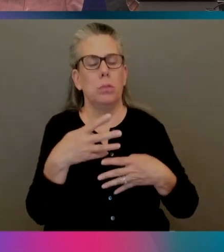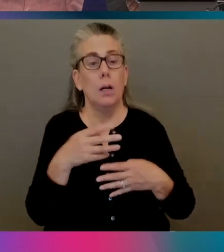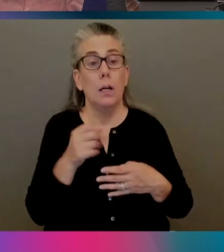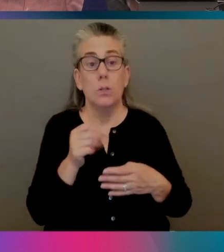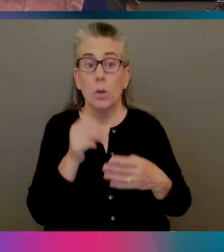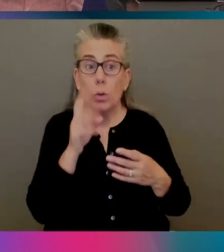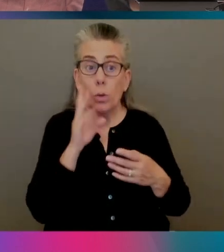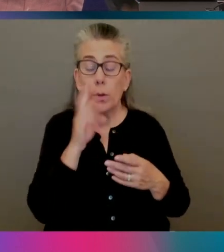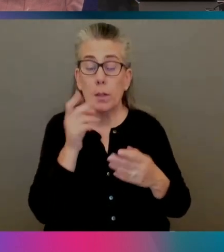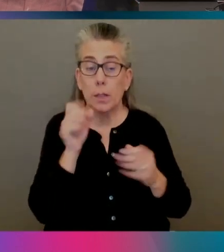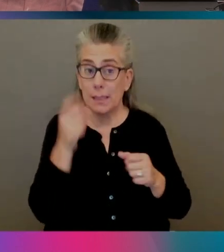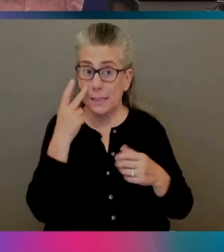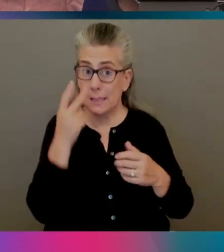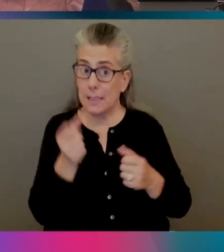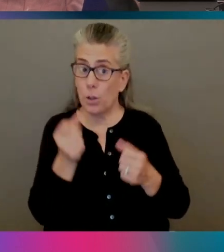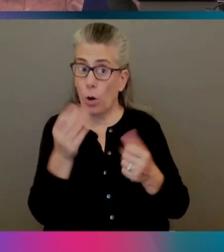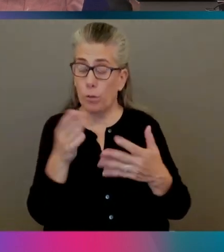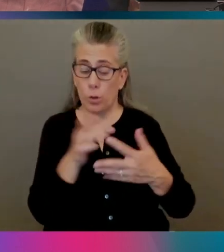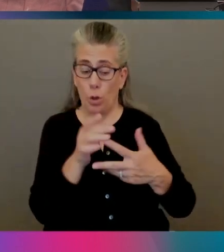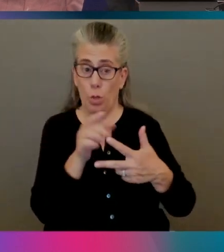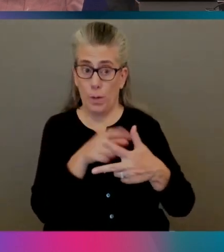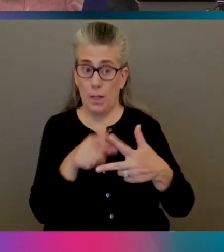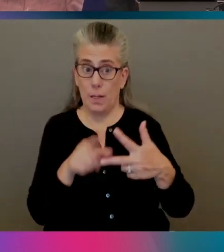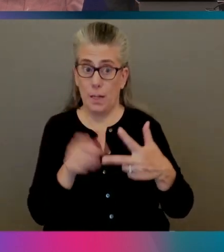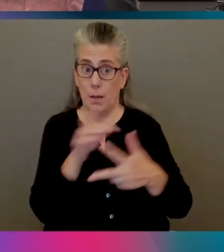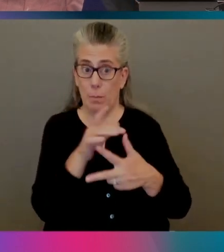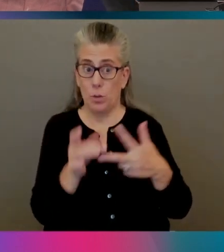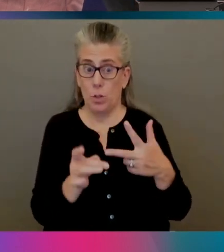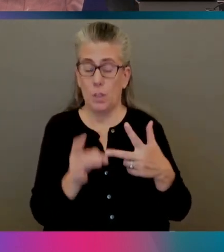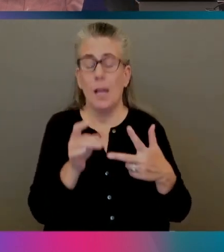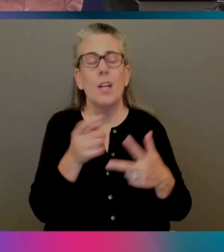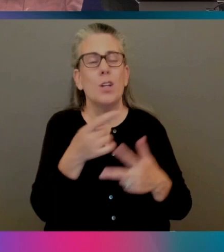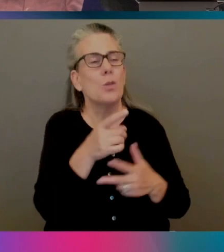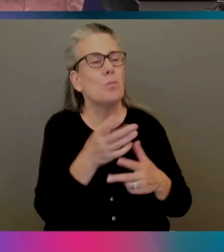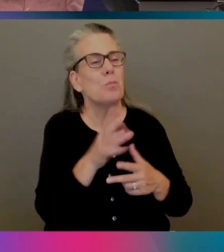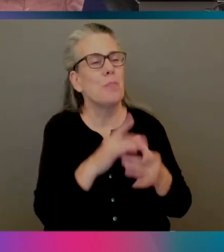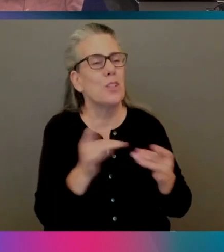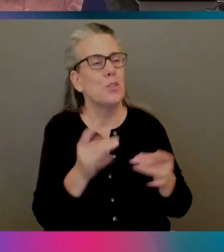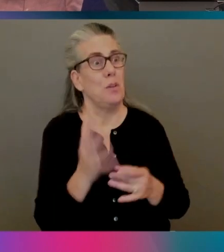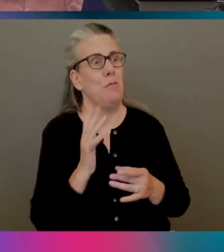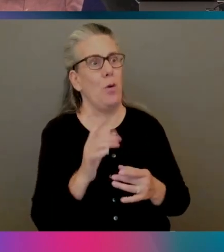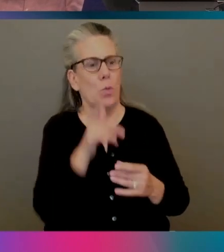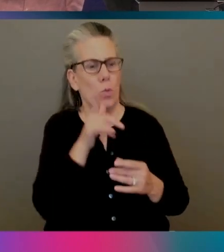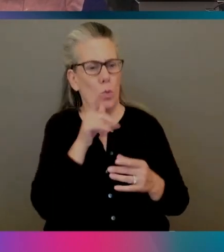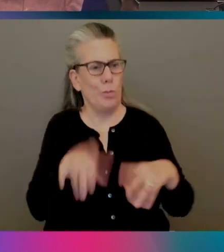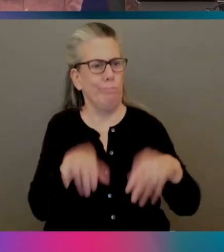choose from. And that's where I think you had the question about who is in control. Yeah. I still have to look at the have to code.